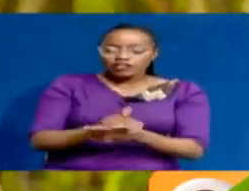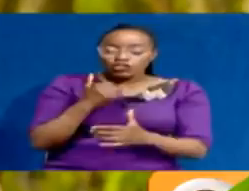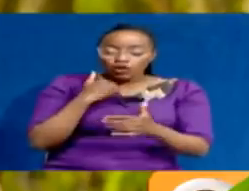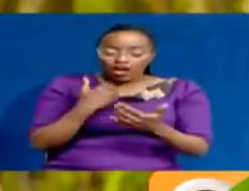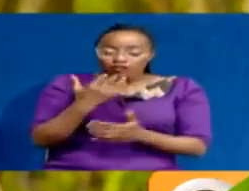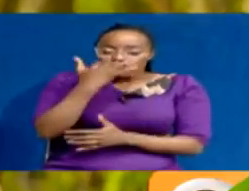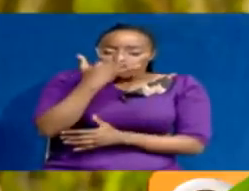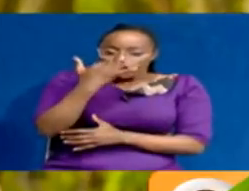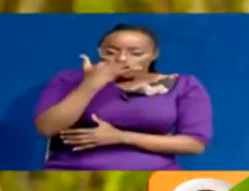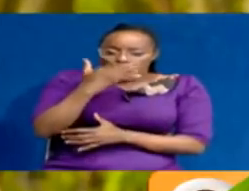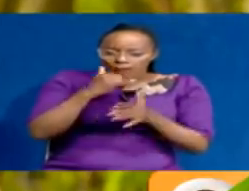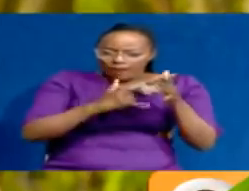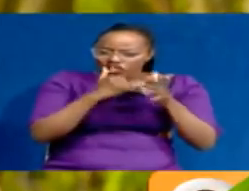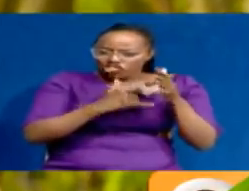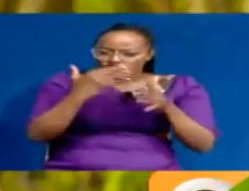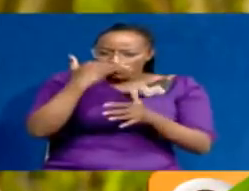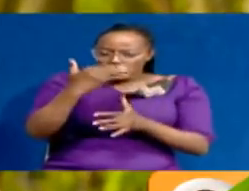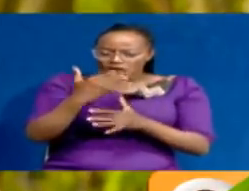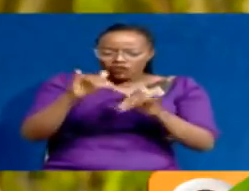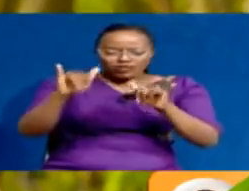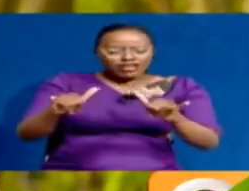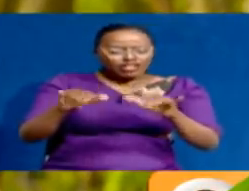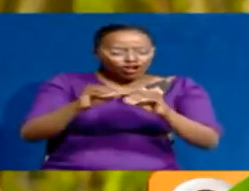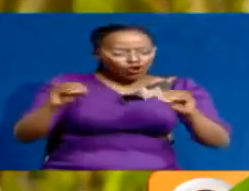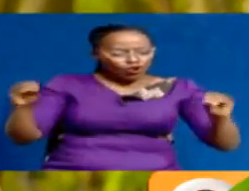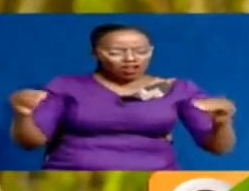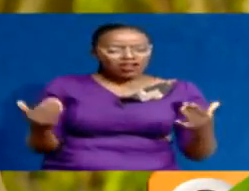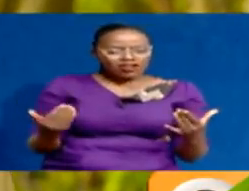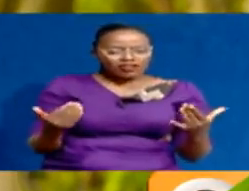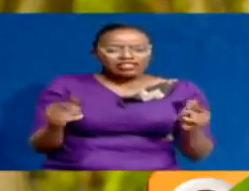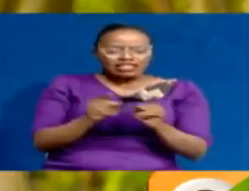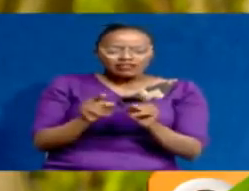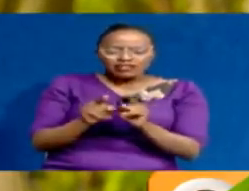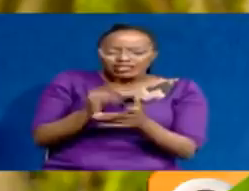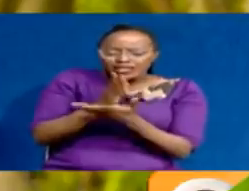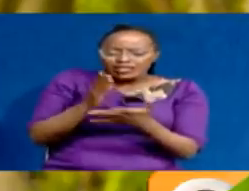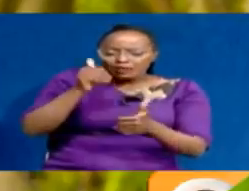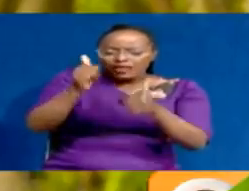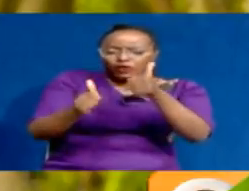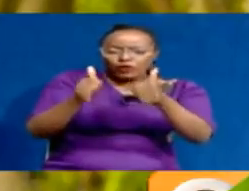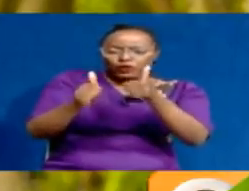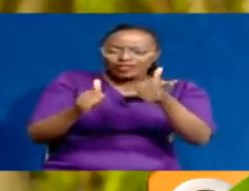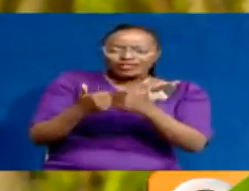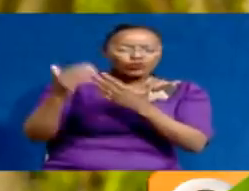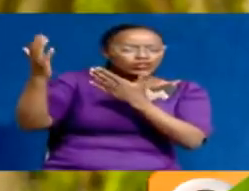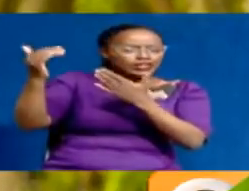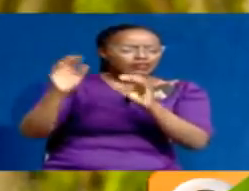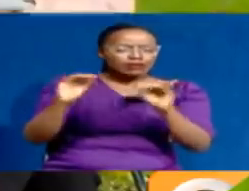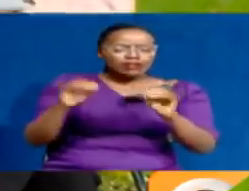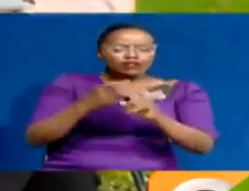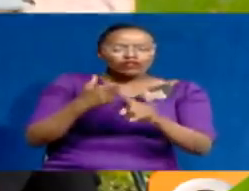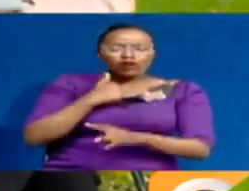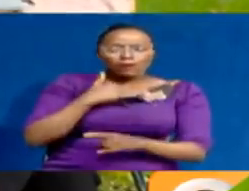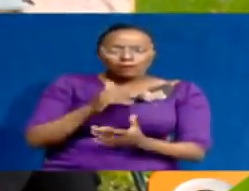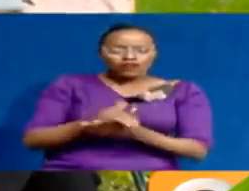ventilator, it took time, and it was a scenario that was totally unexpected from